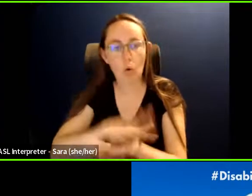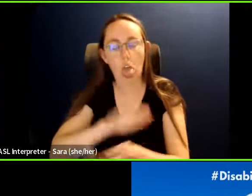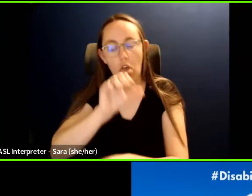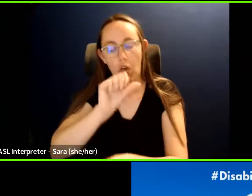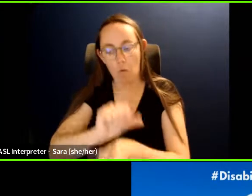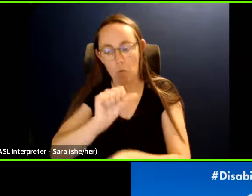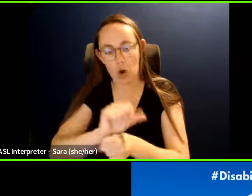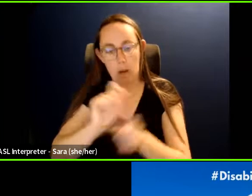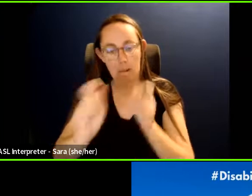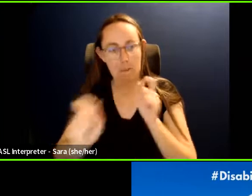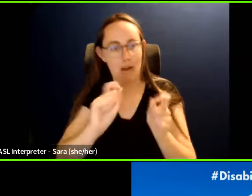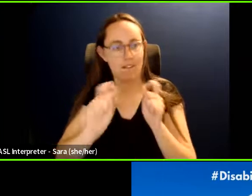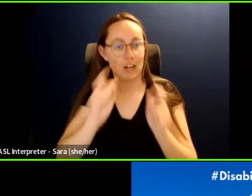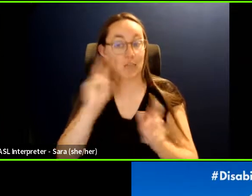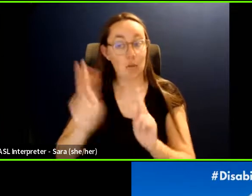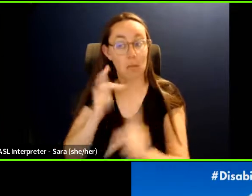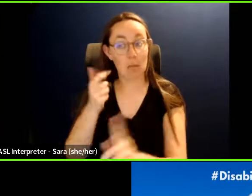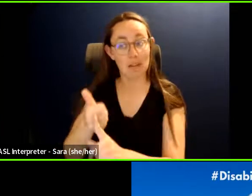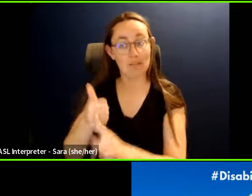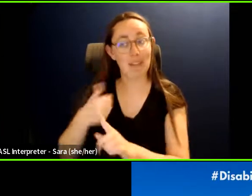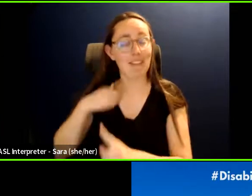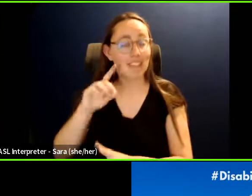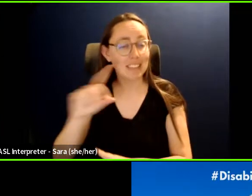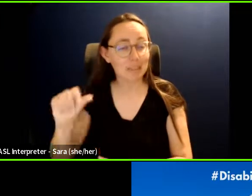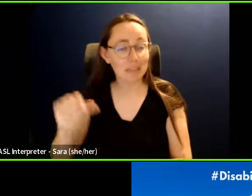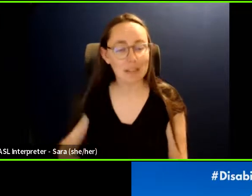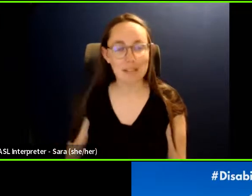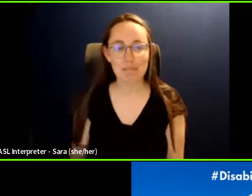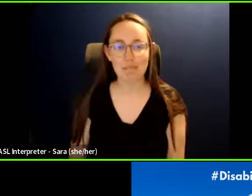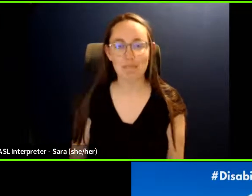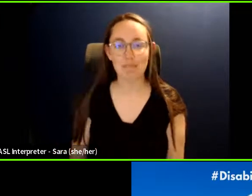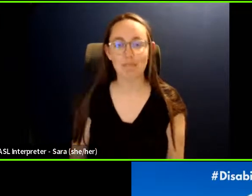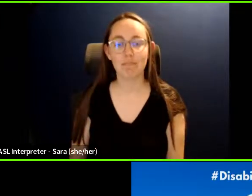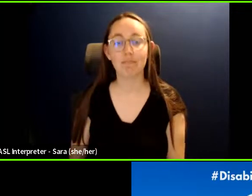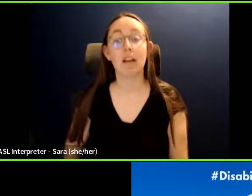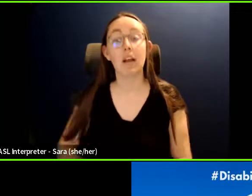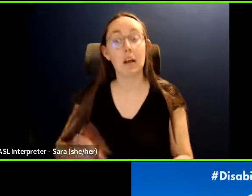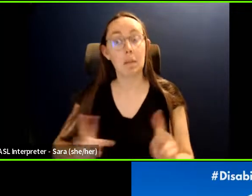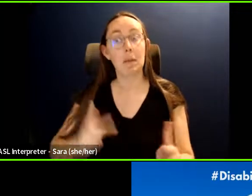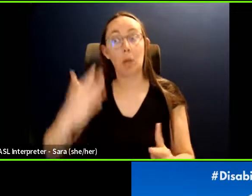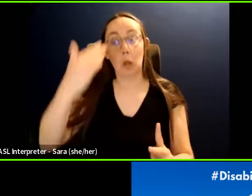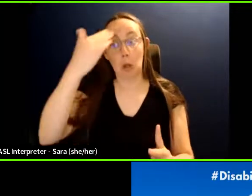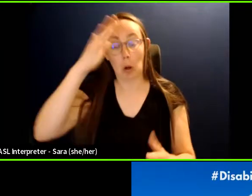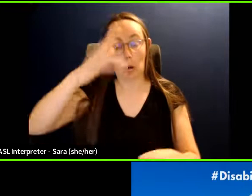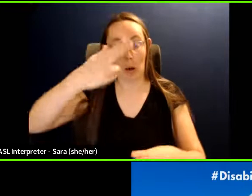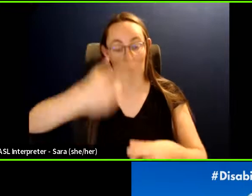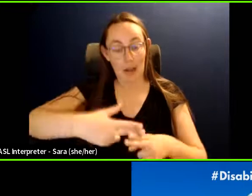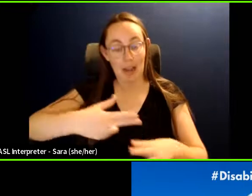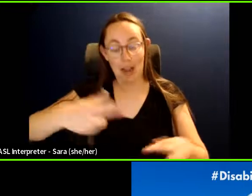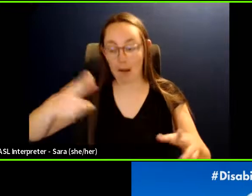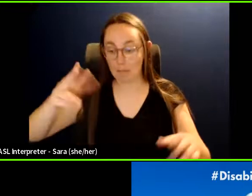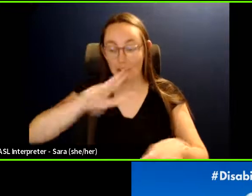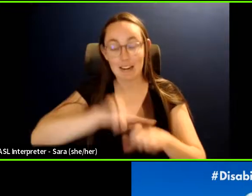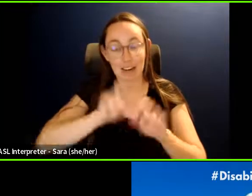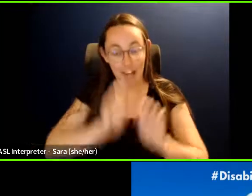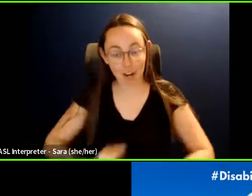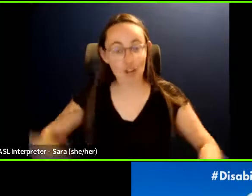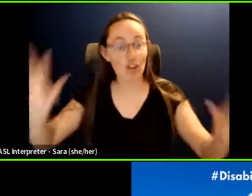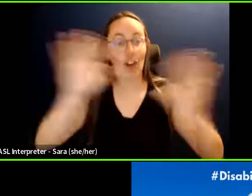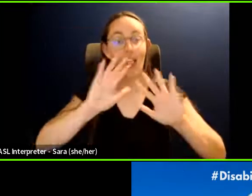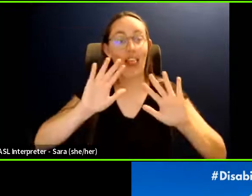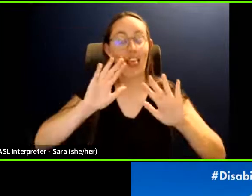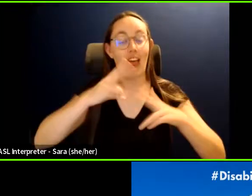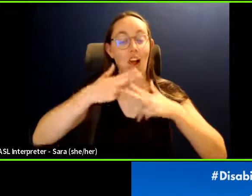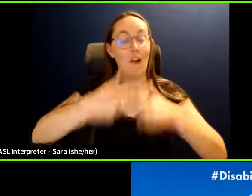persons with disabilities. She is known nationally and internationally as the MacGyver of assistive